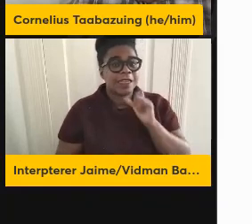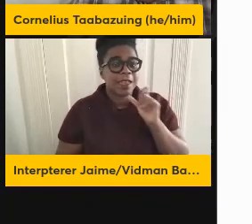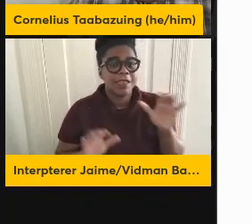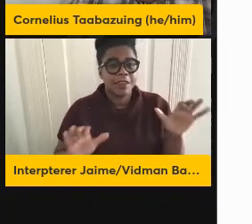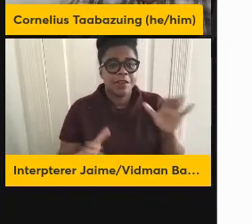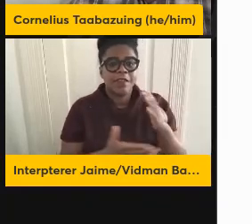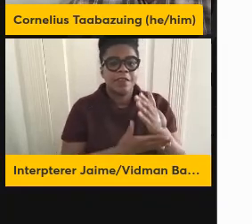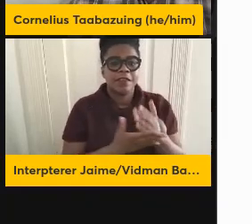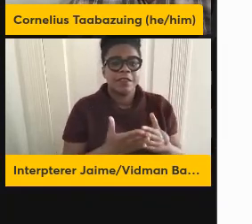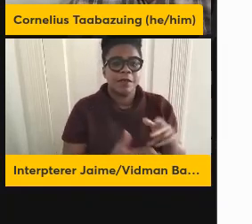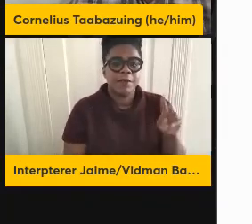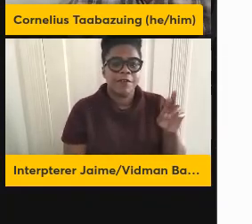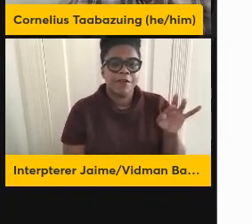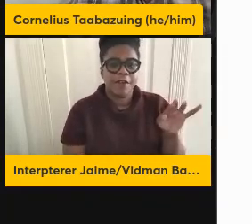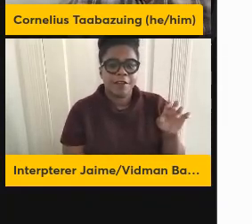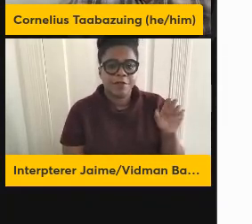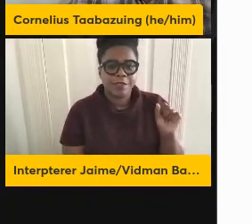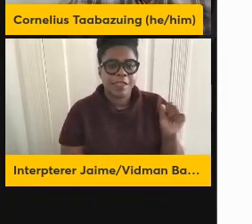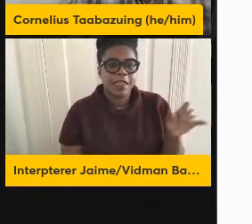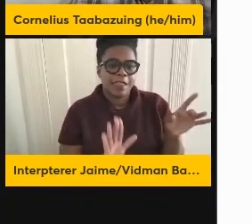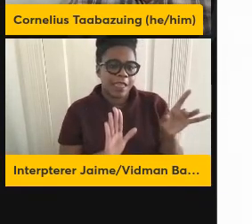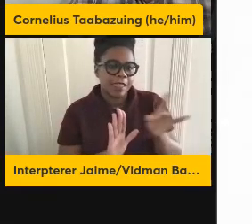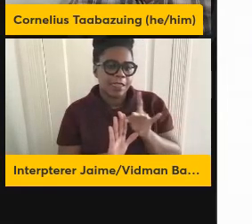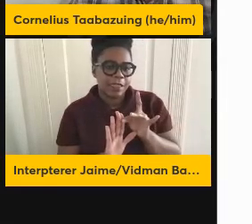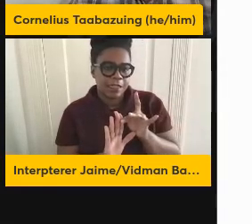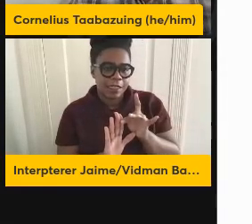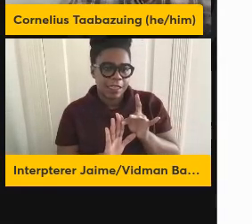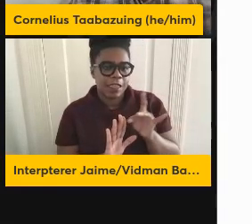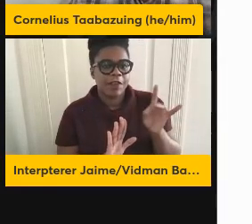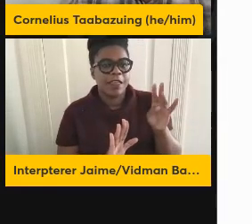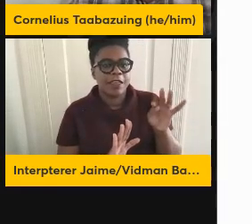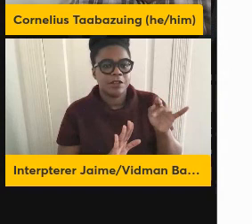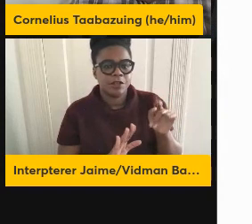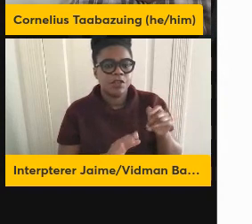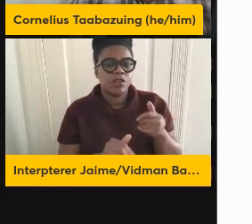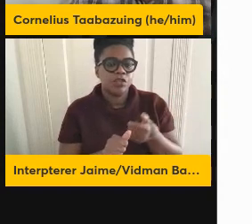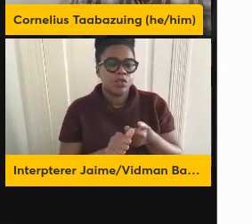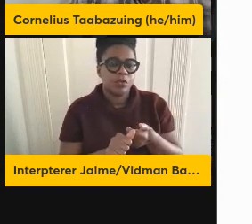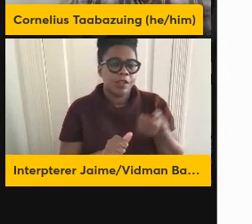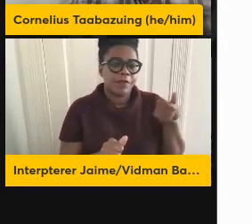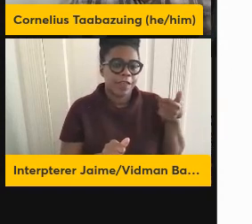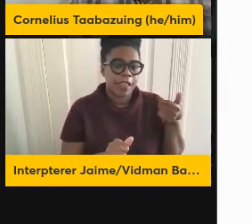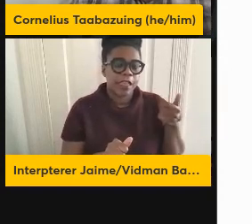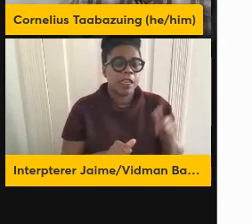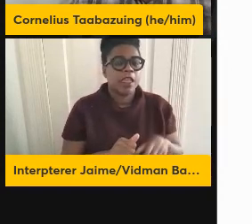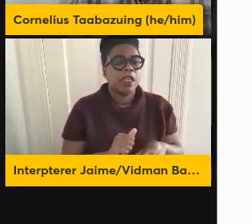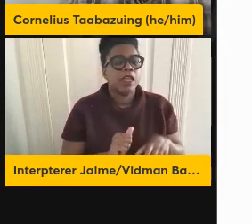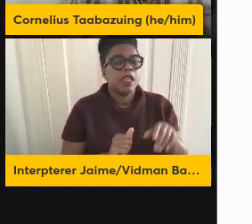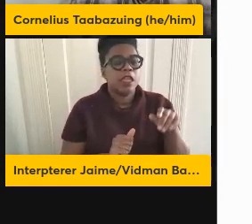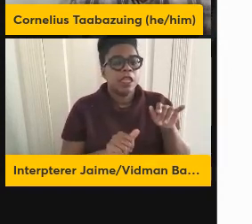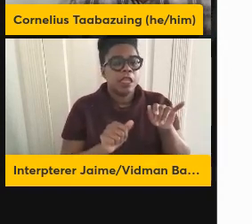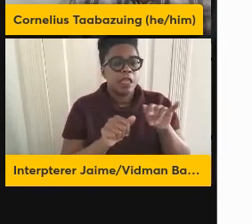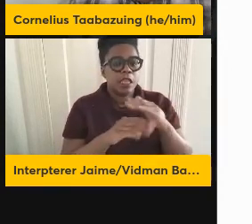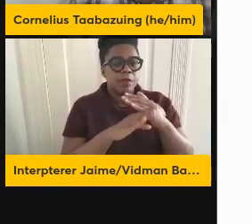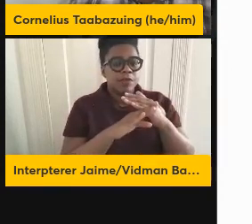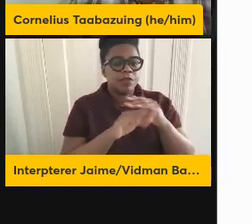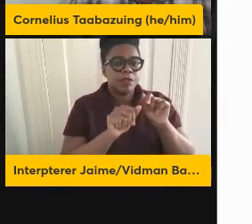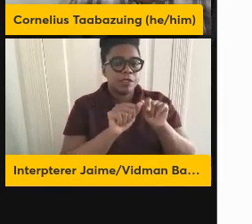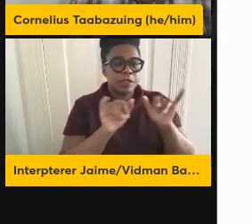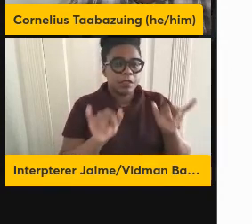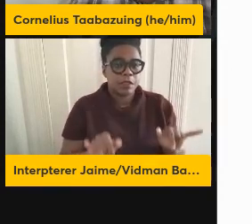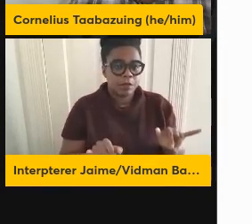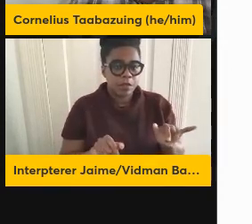some viruses that can cleave gastromin D at alternative sites to evade the immune system. So understanding this mechanism might help us